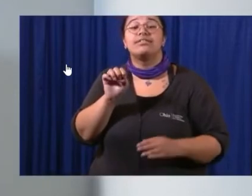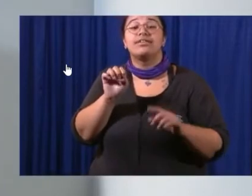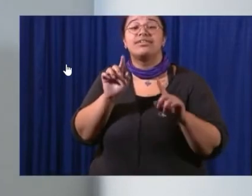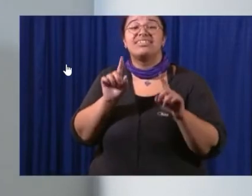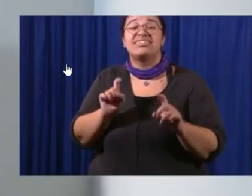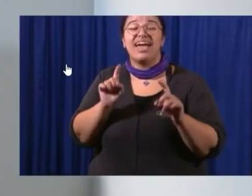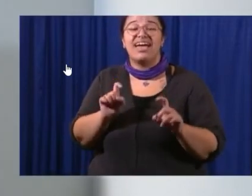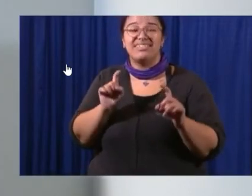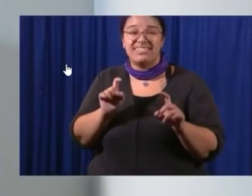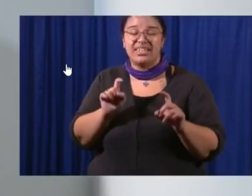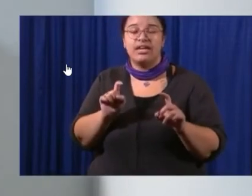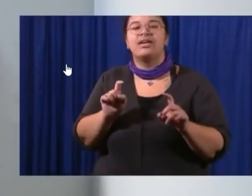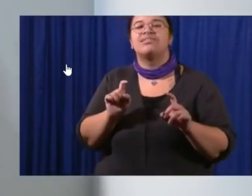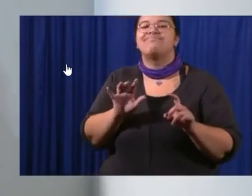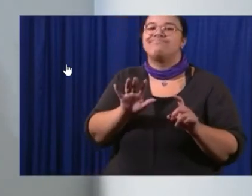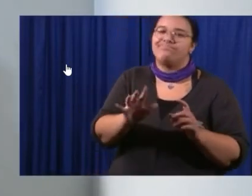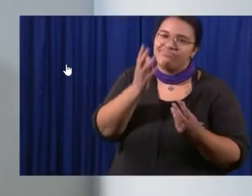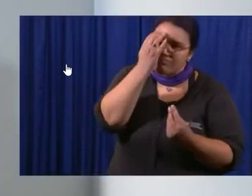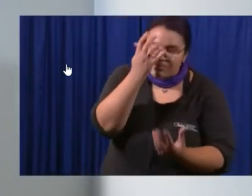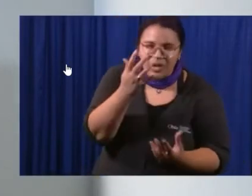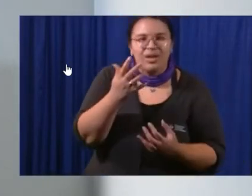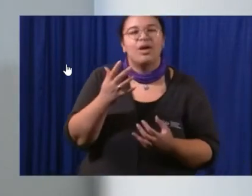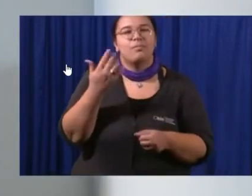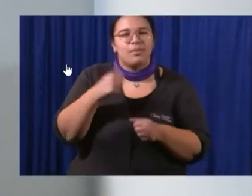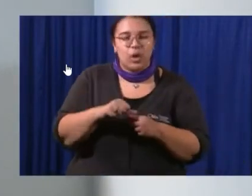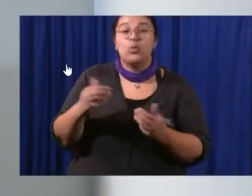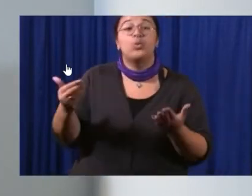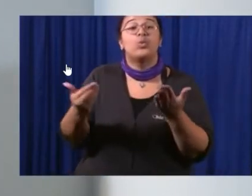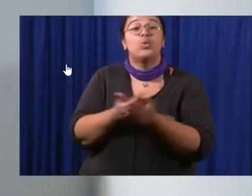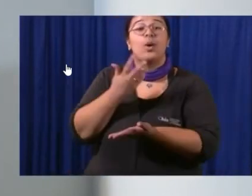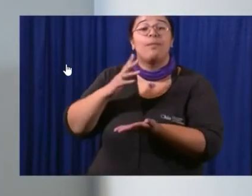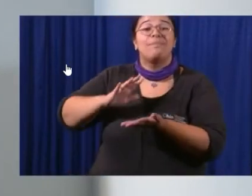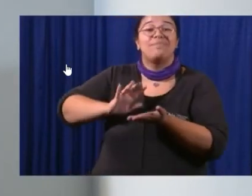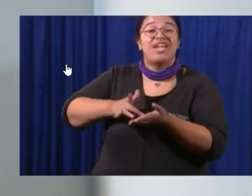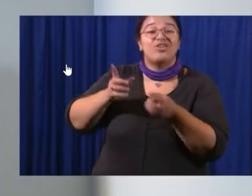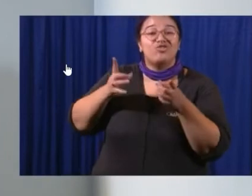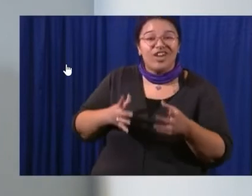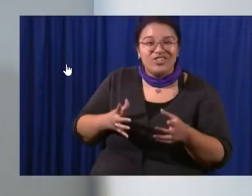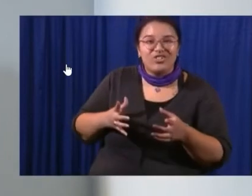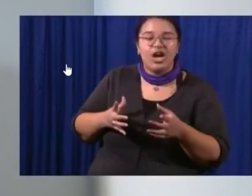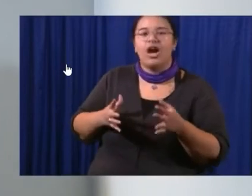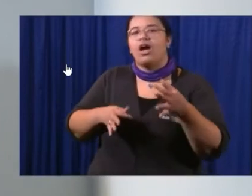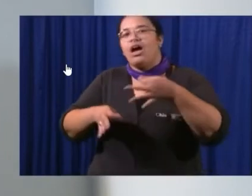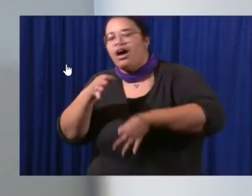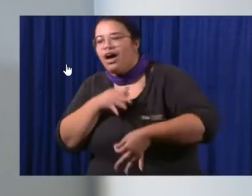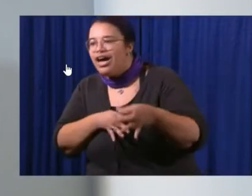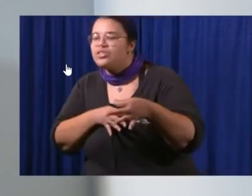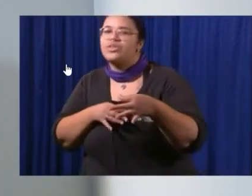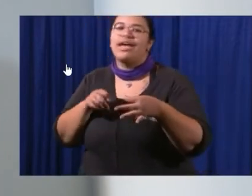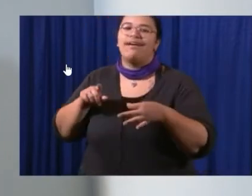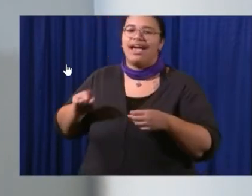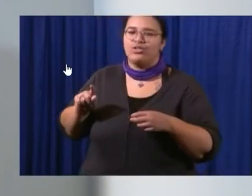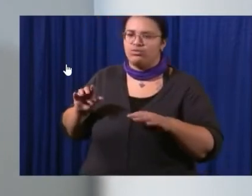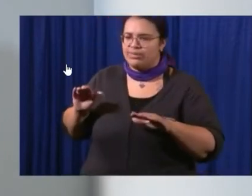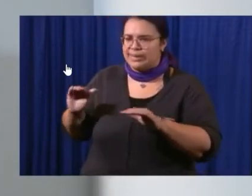medical director, we have a new medical director. The new medical director has gone back through with the team to ensure that they're comfortable with the